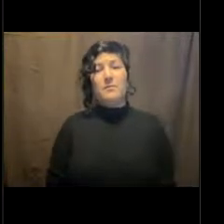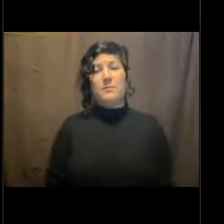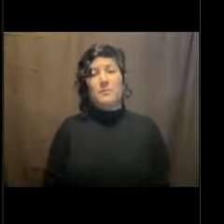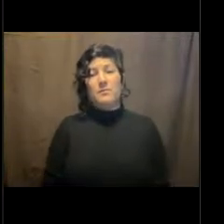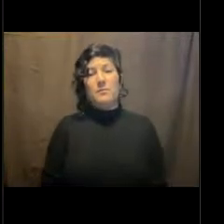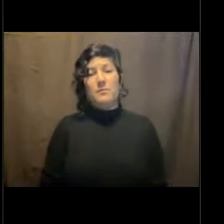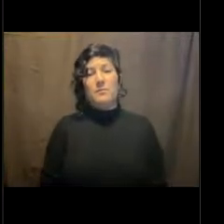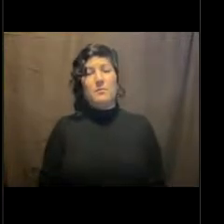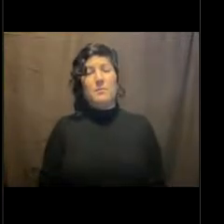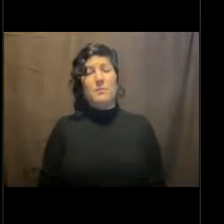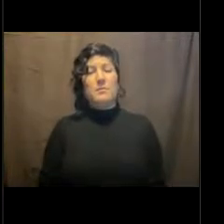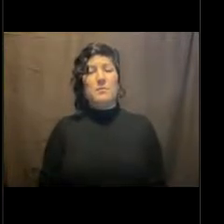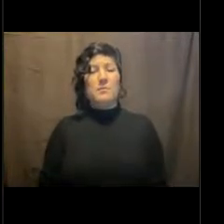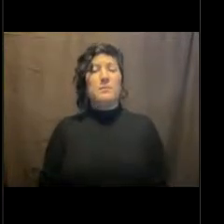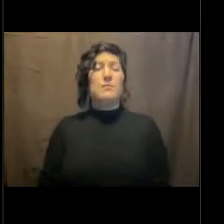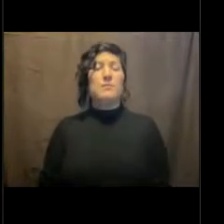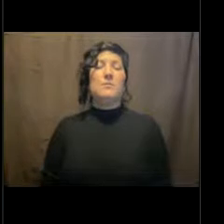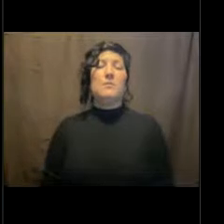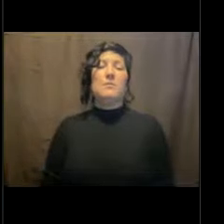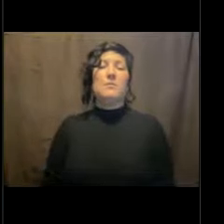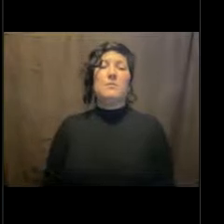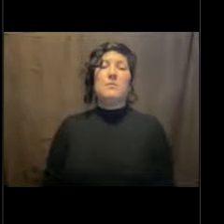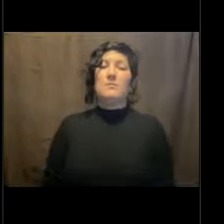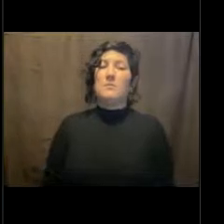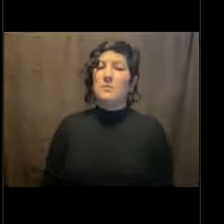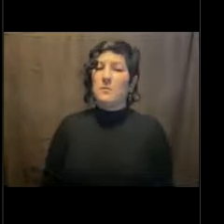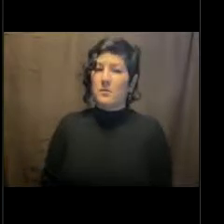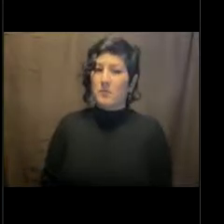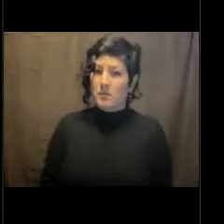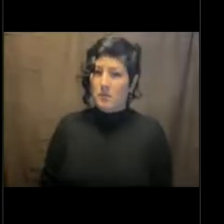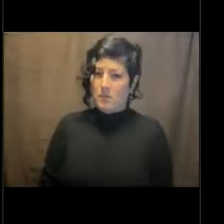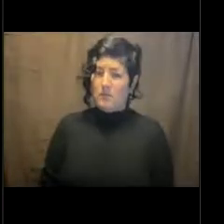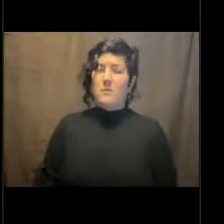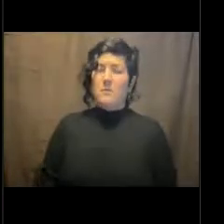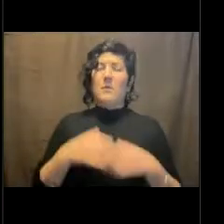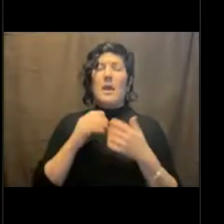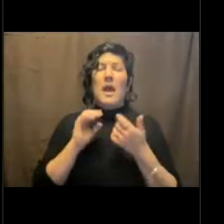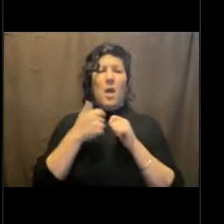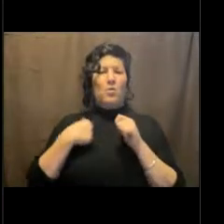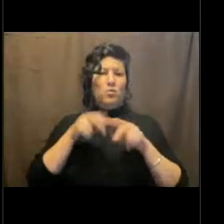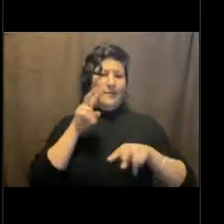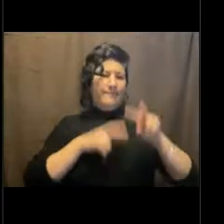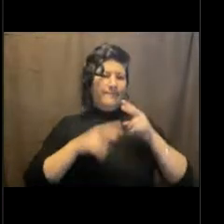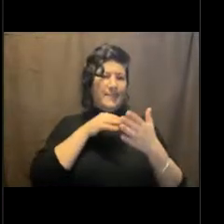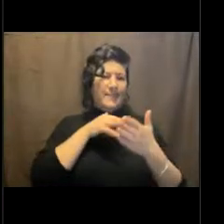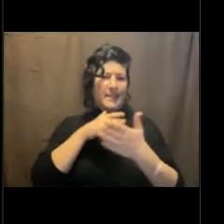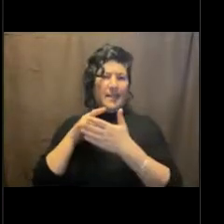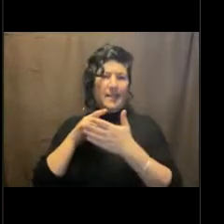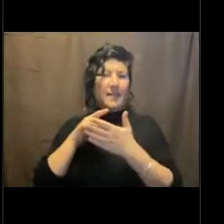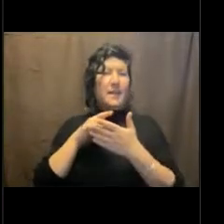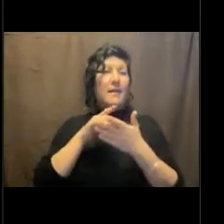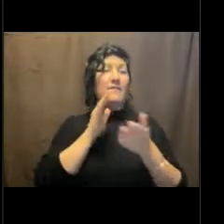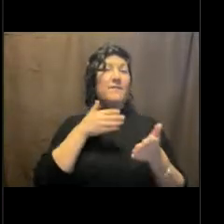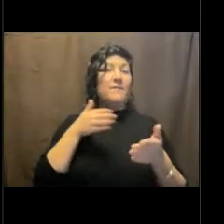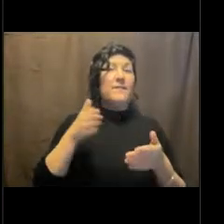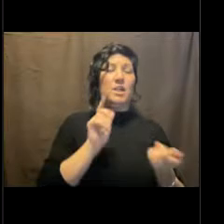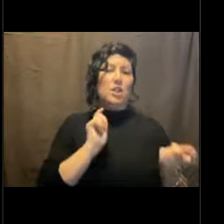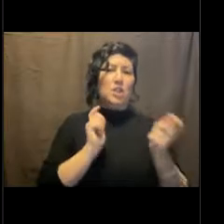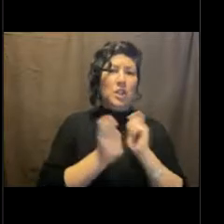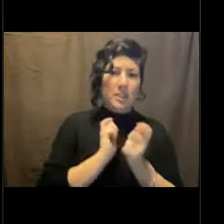So another way we can try to understand how changes in fish distribution can affect fisheries, we can also